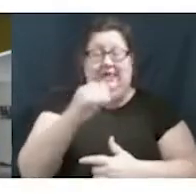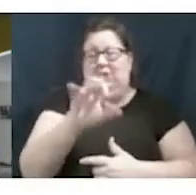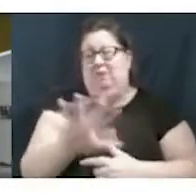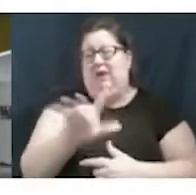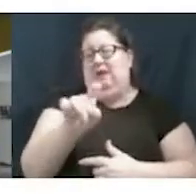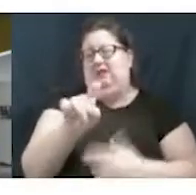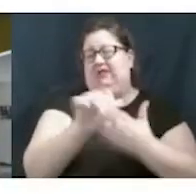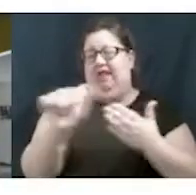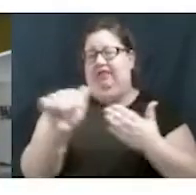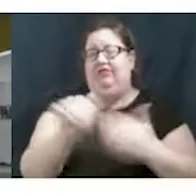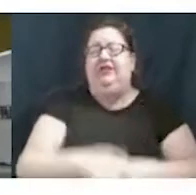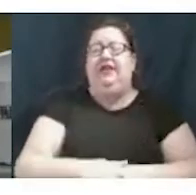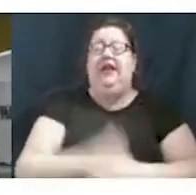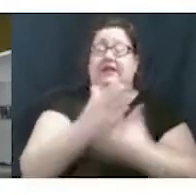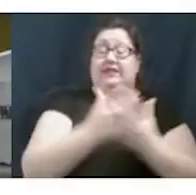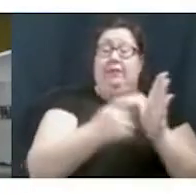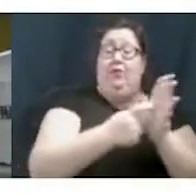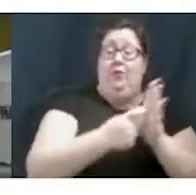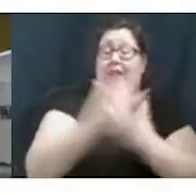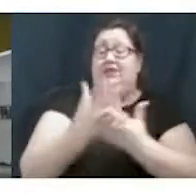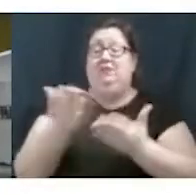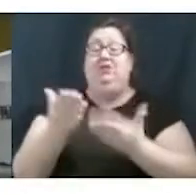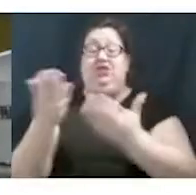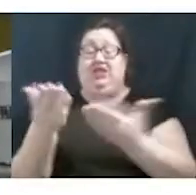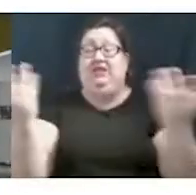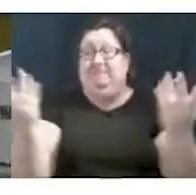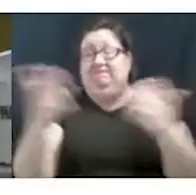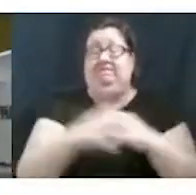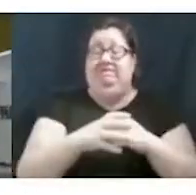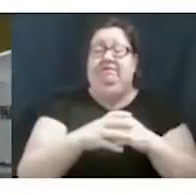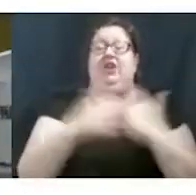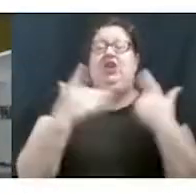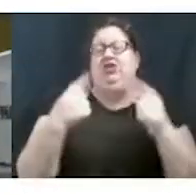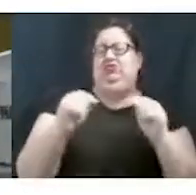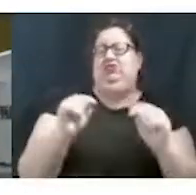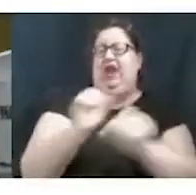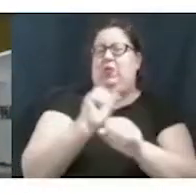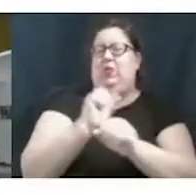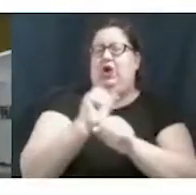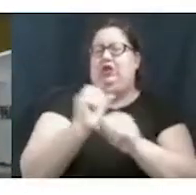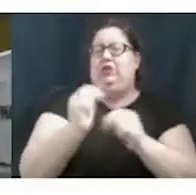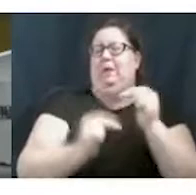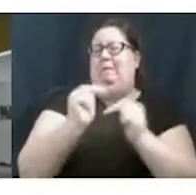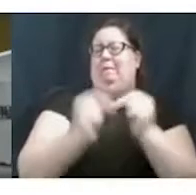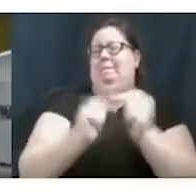are required and others are suggested, you should try to work to build your inventory.